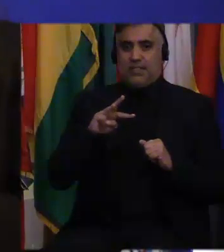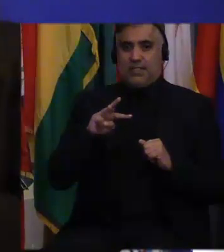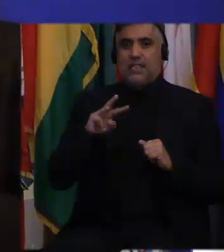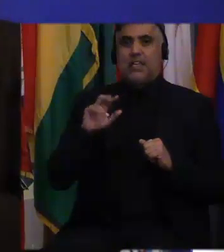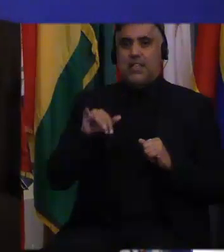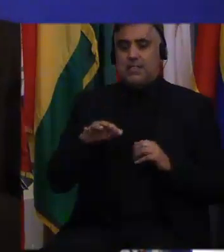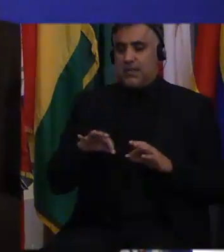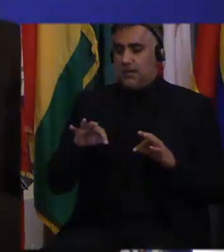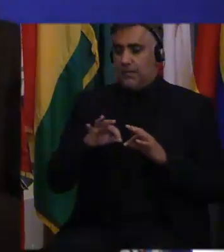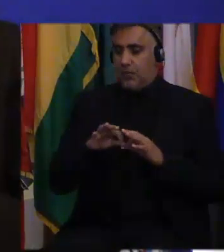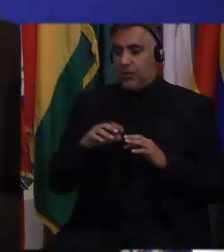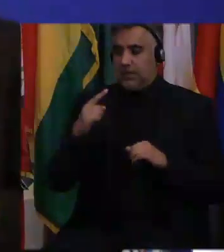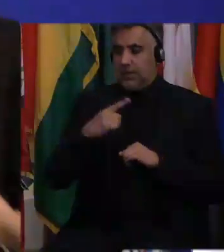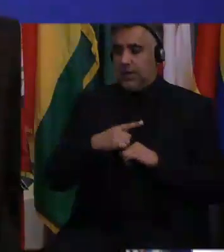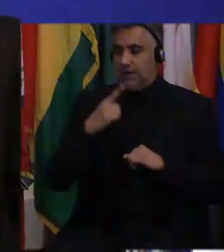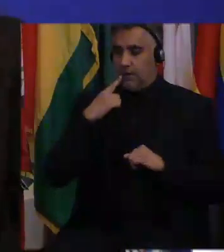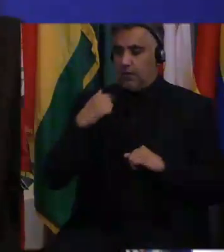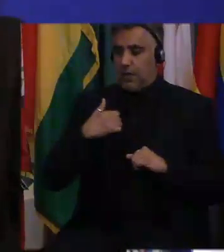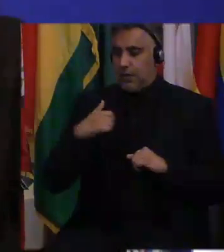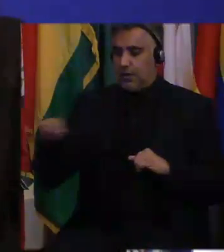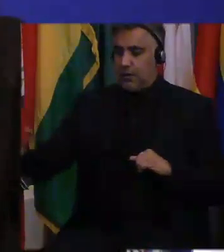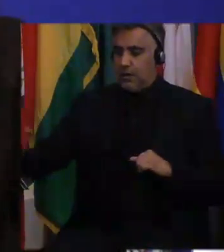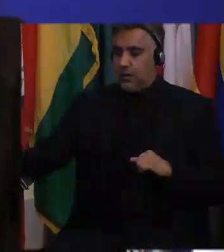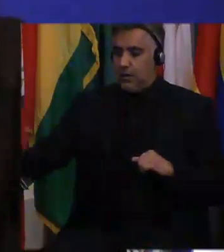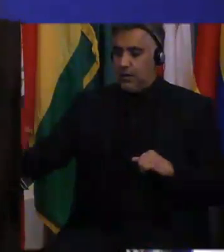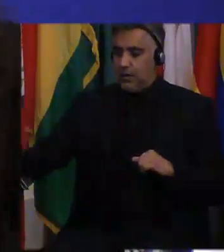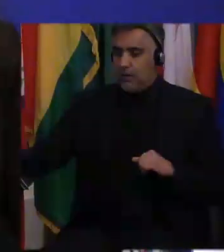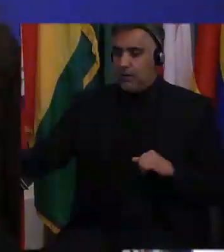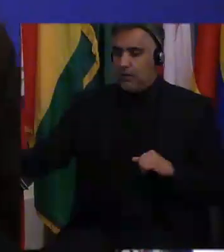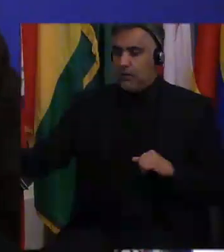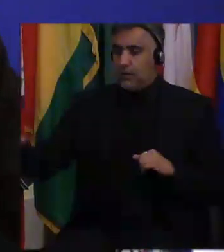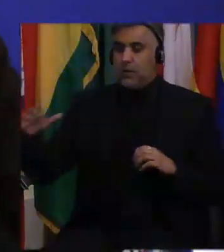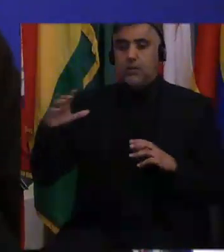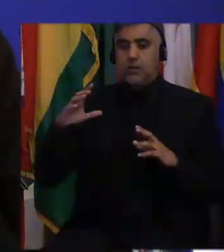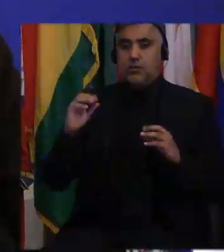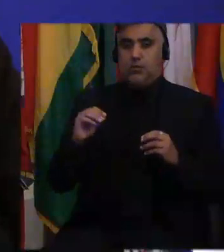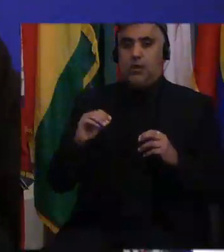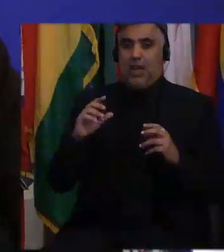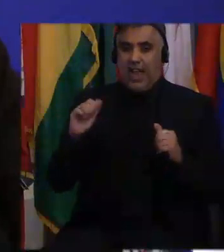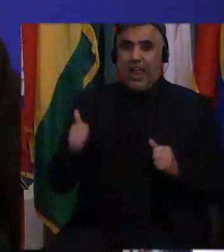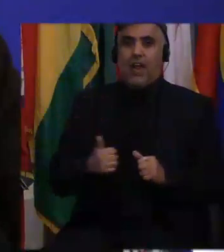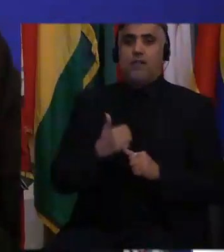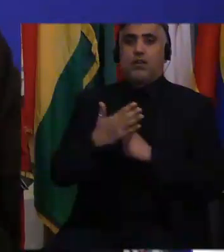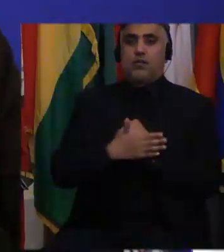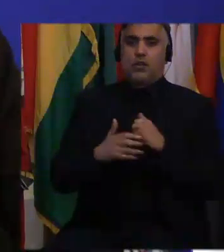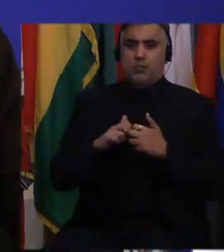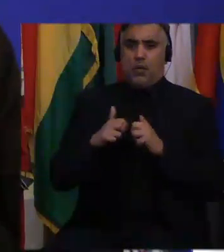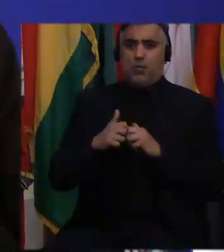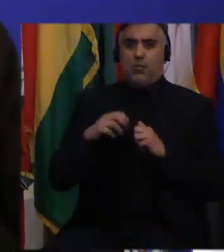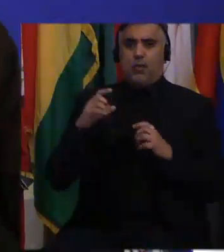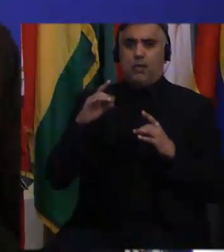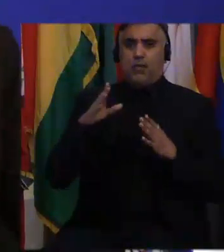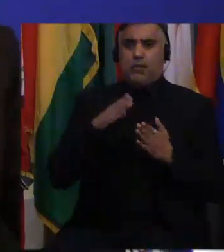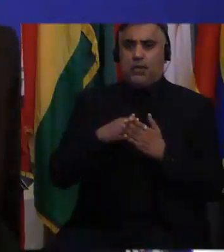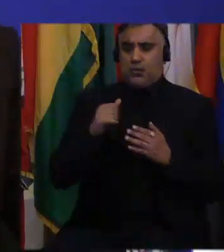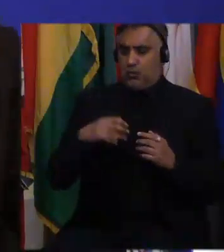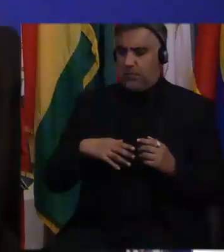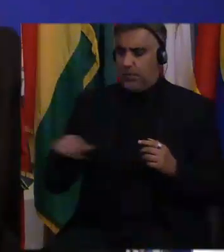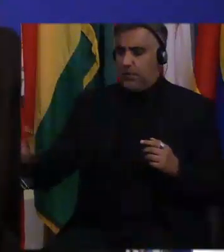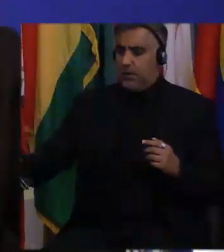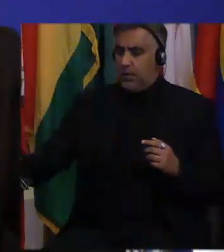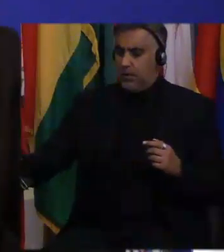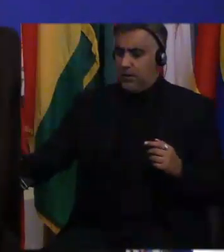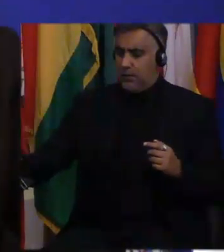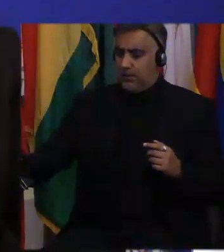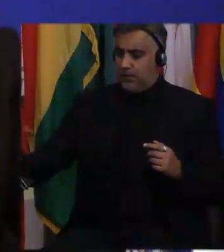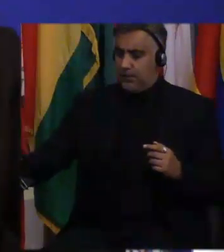6th is a very important day for Canada. There is not a country in the world that does not have a problem with violence against women. And that fact was made abundantly